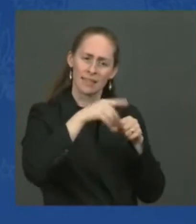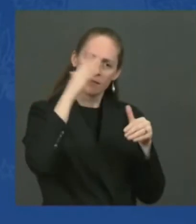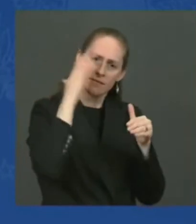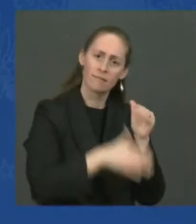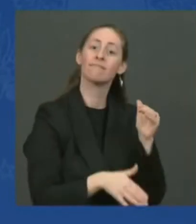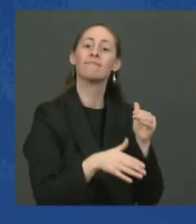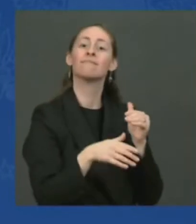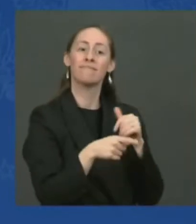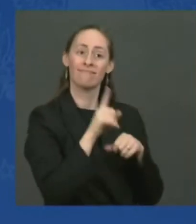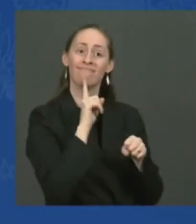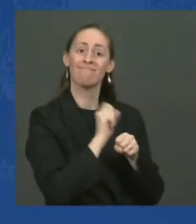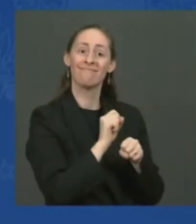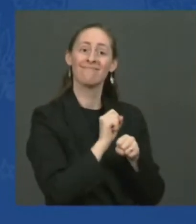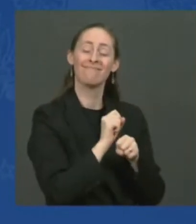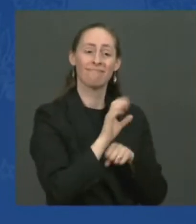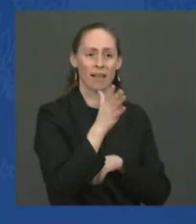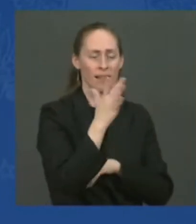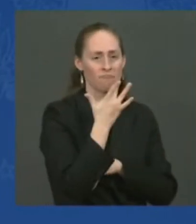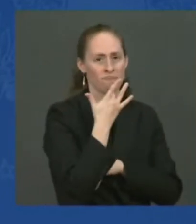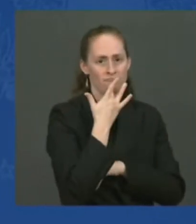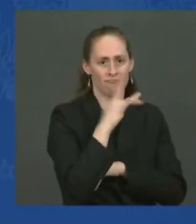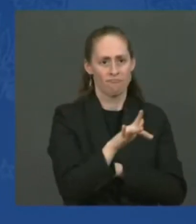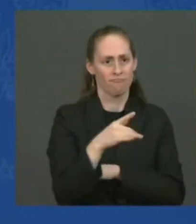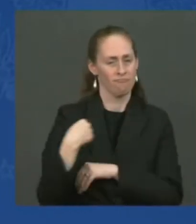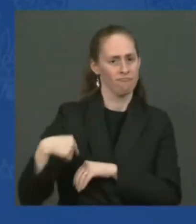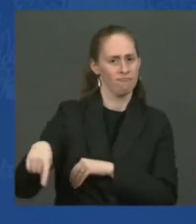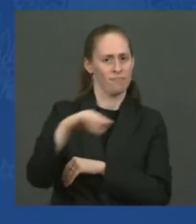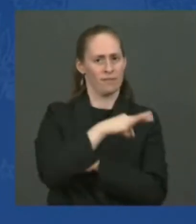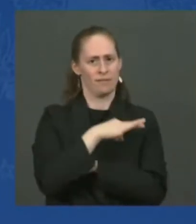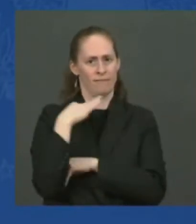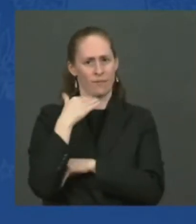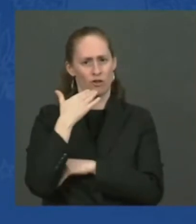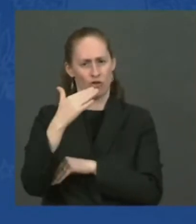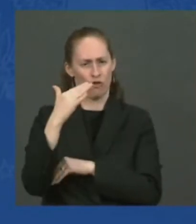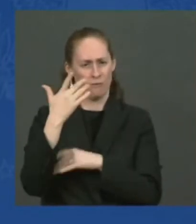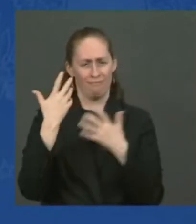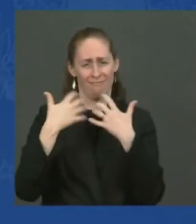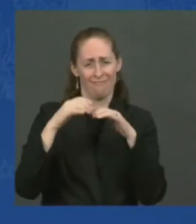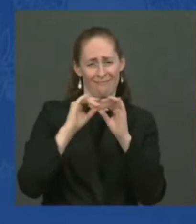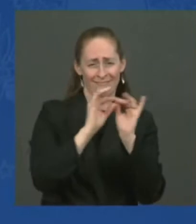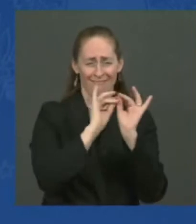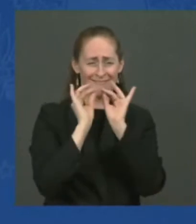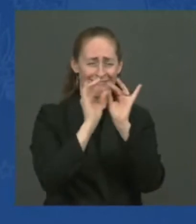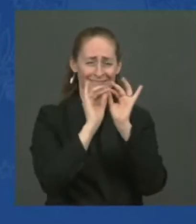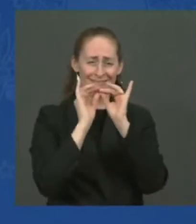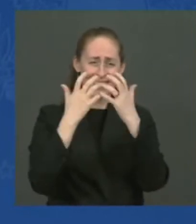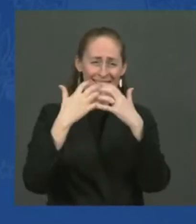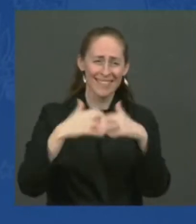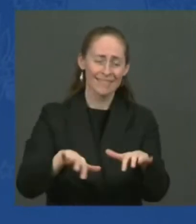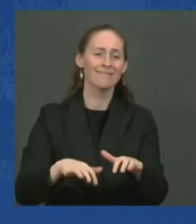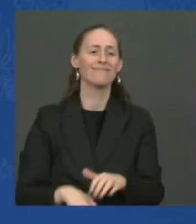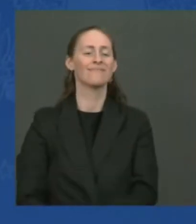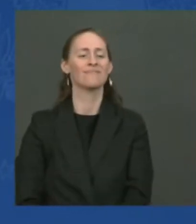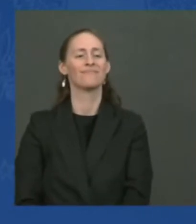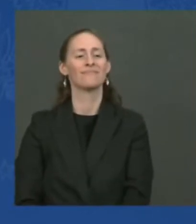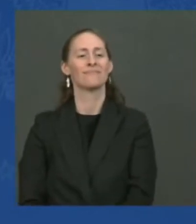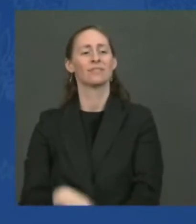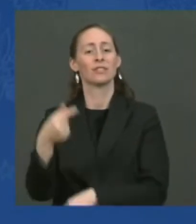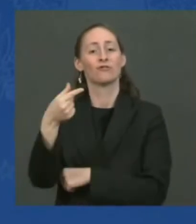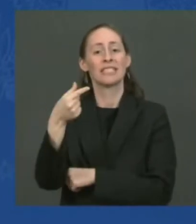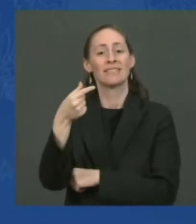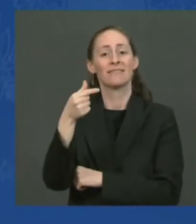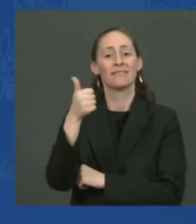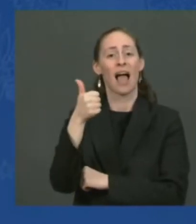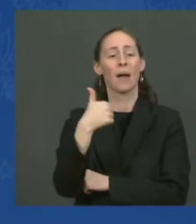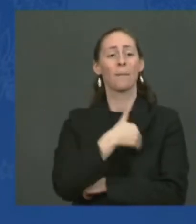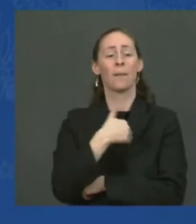staff, as usual. I want to commend my team as well as the staff of our G10 members, and I want to commend the White